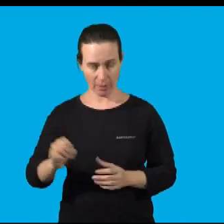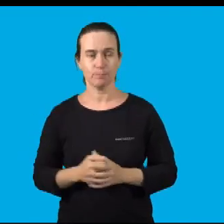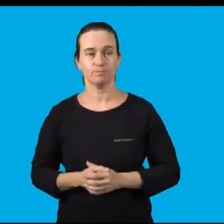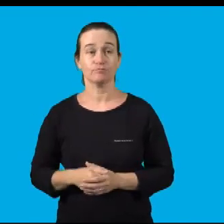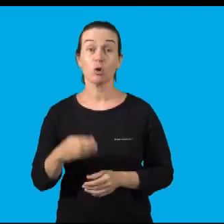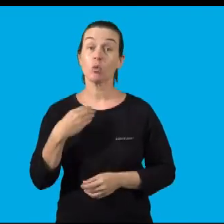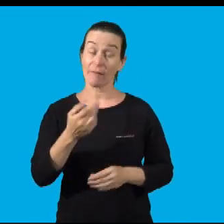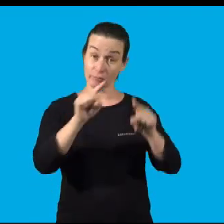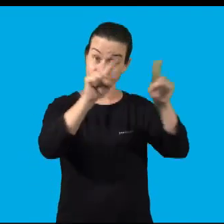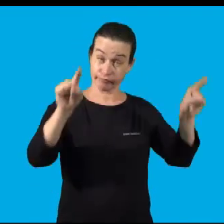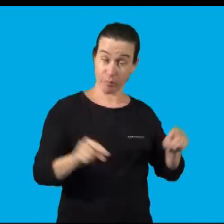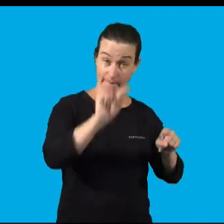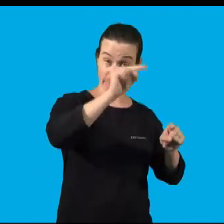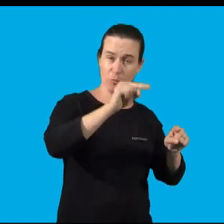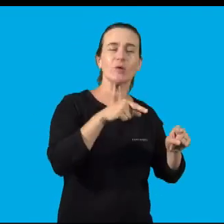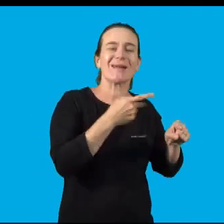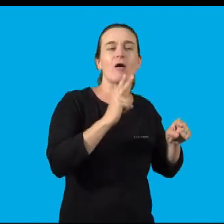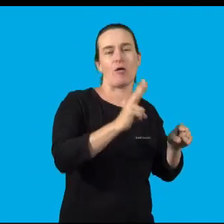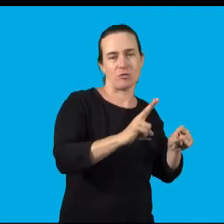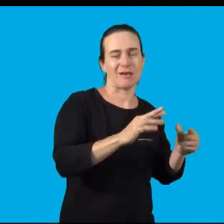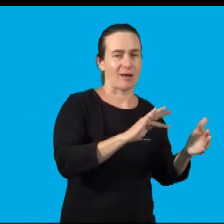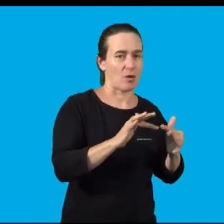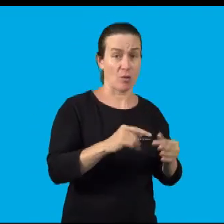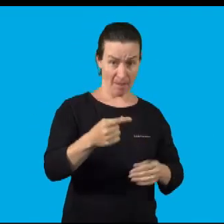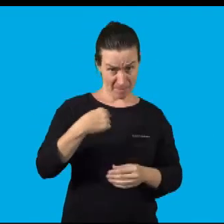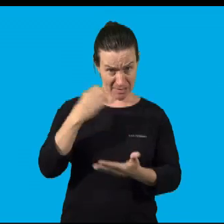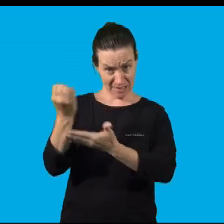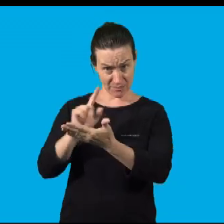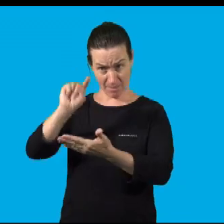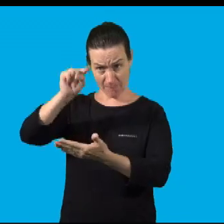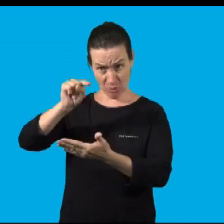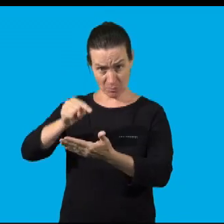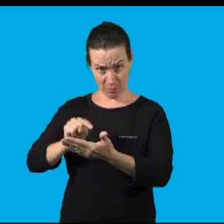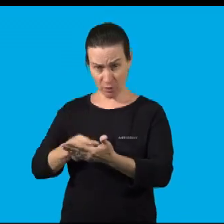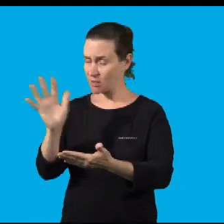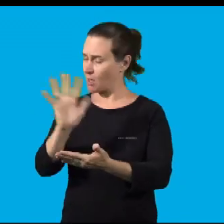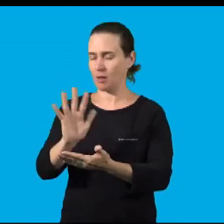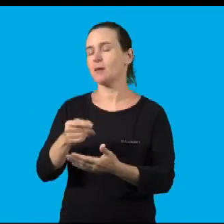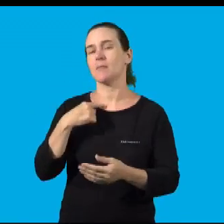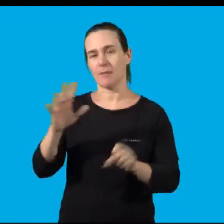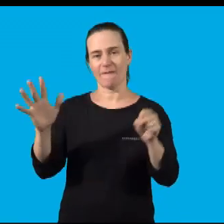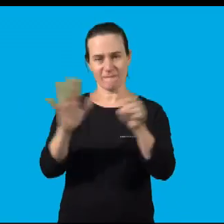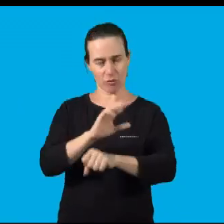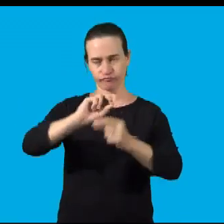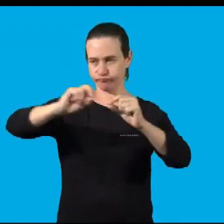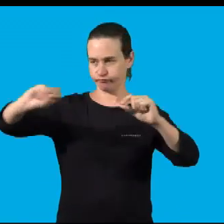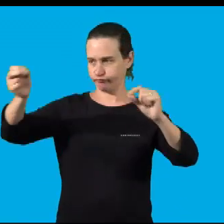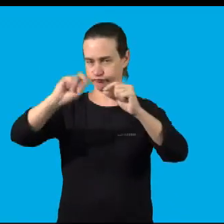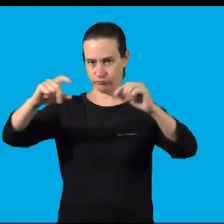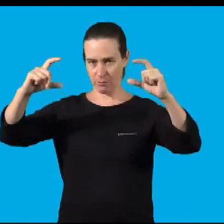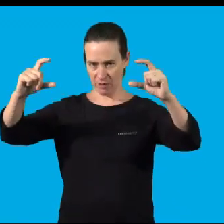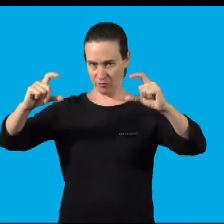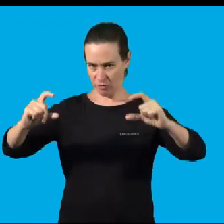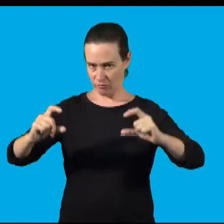bulleted memoranda, and we will not be writing a bulleted essay. Remember, we are going to write a